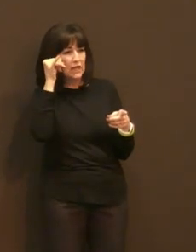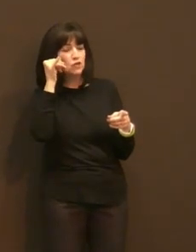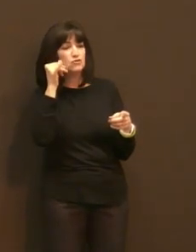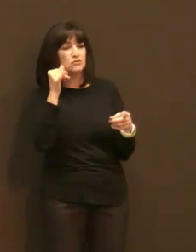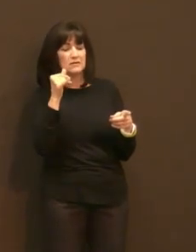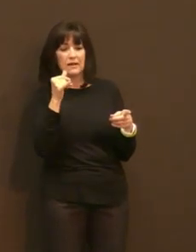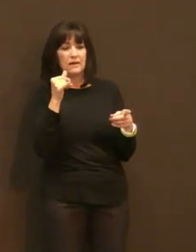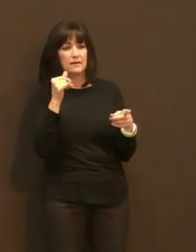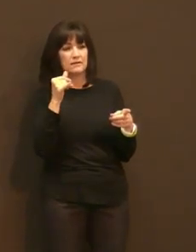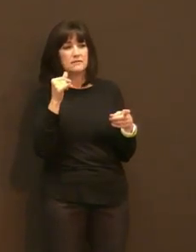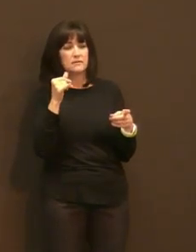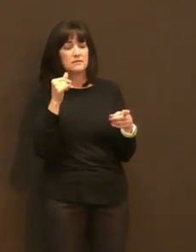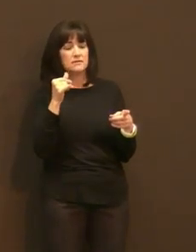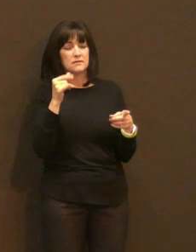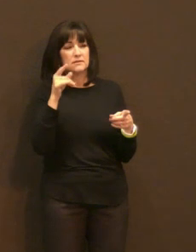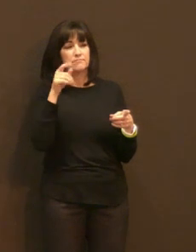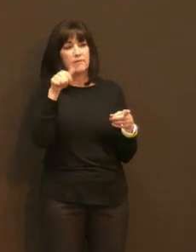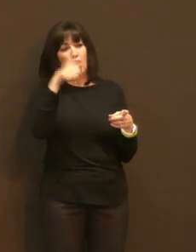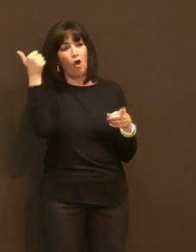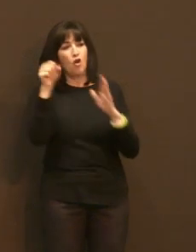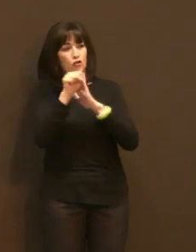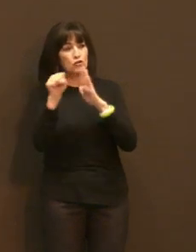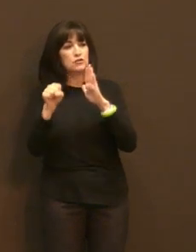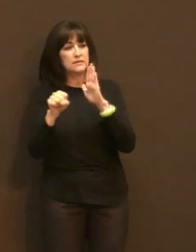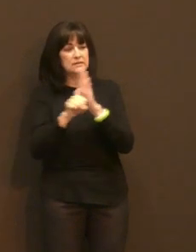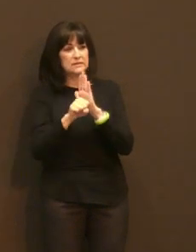state, but I have not heard